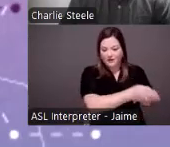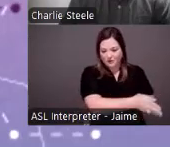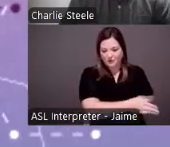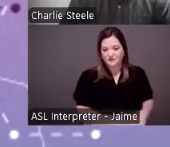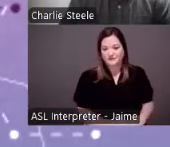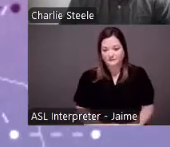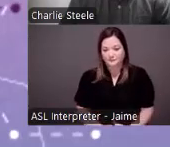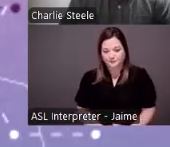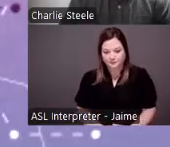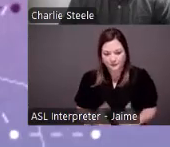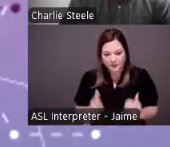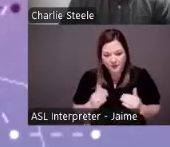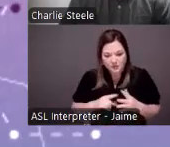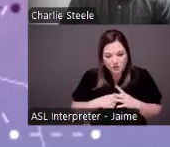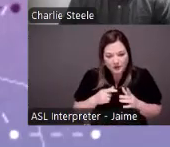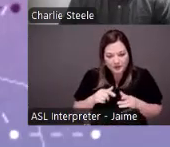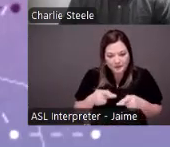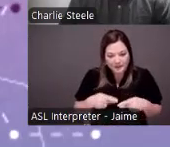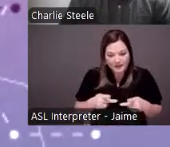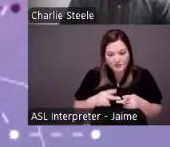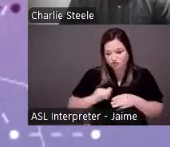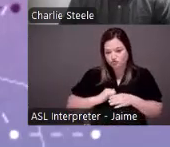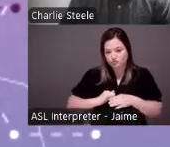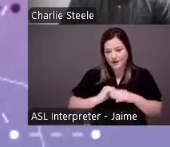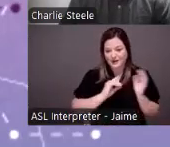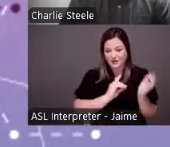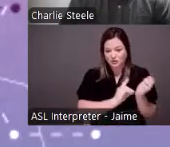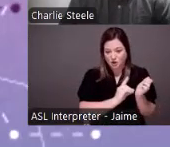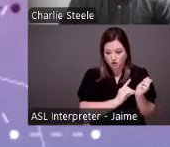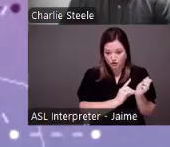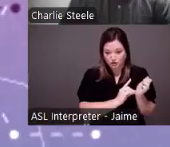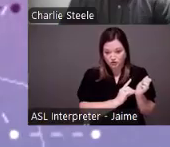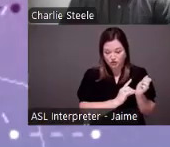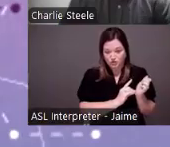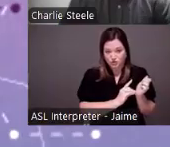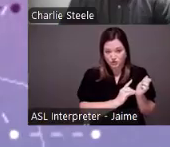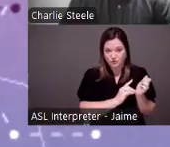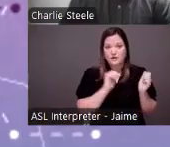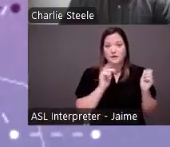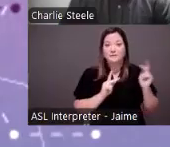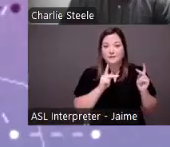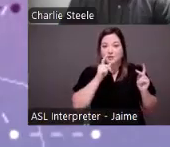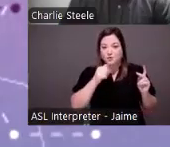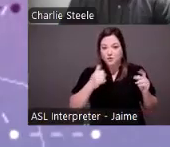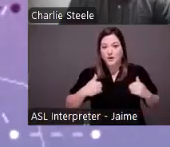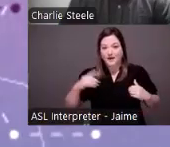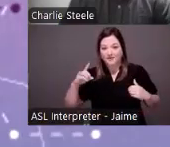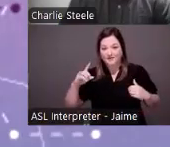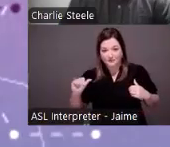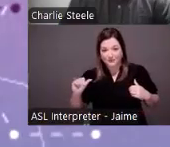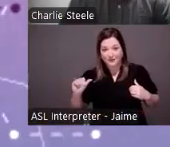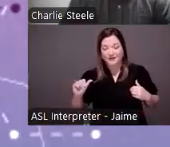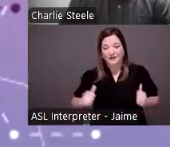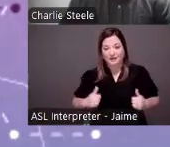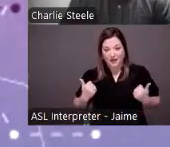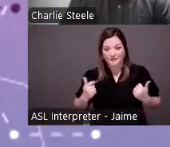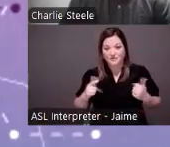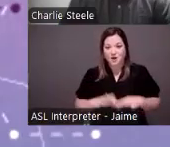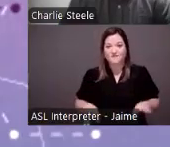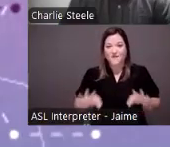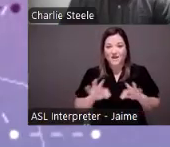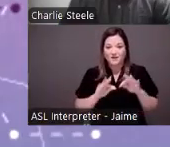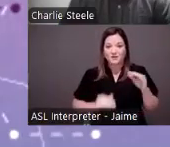think a starting place is training doctors that people with disability live lives are as valuable as those